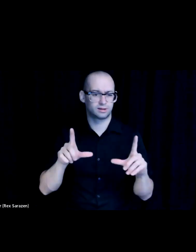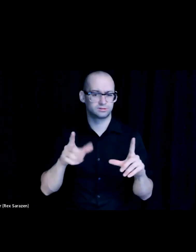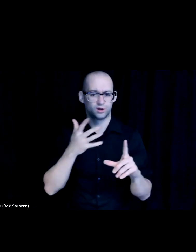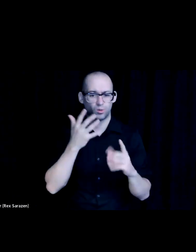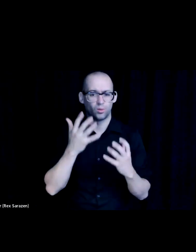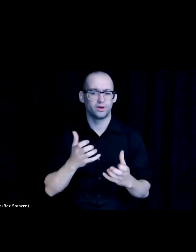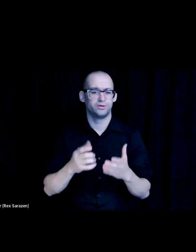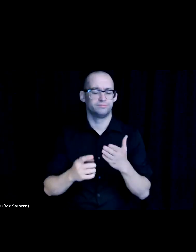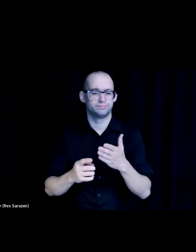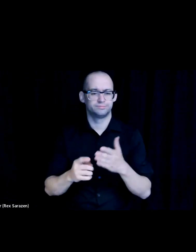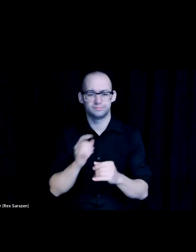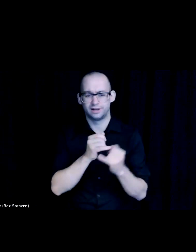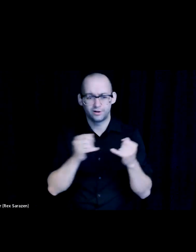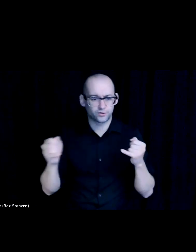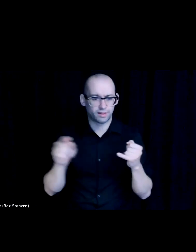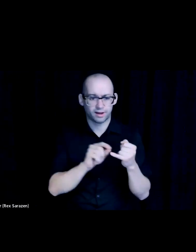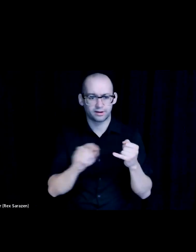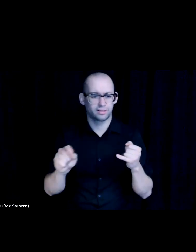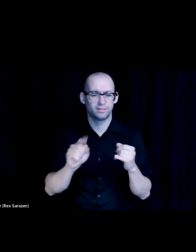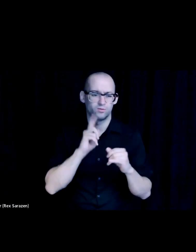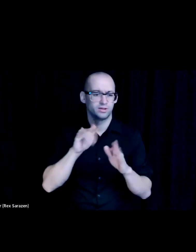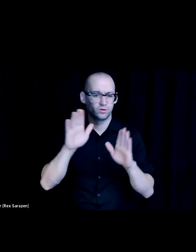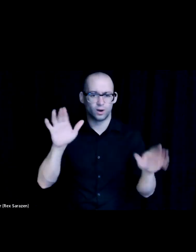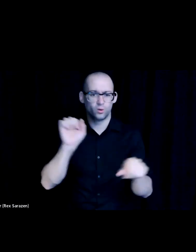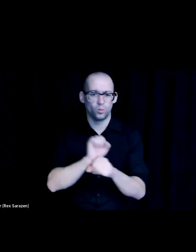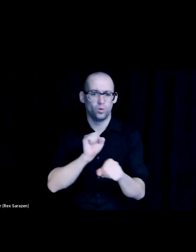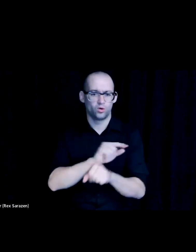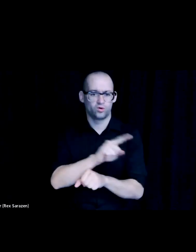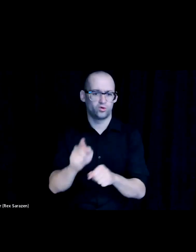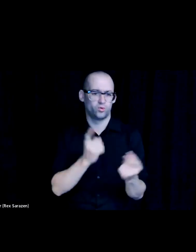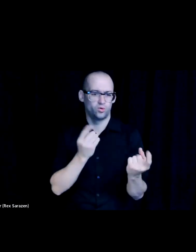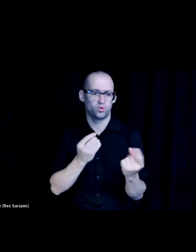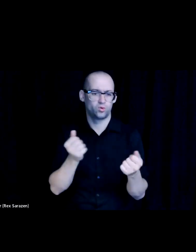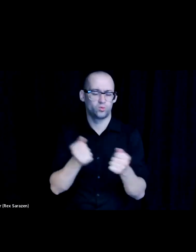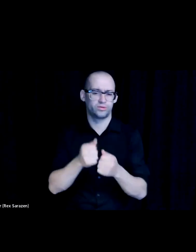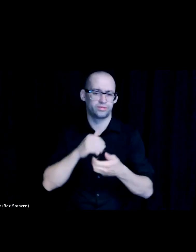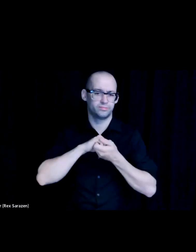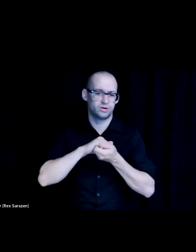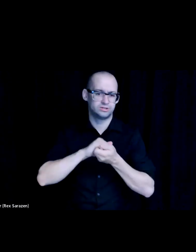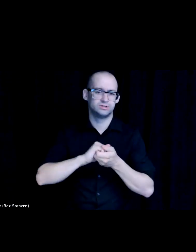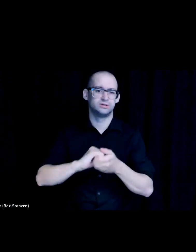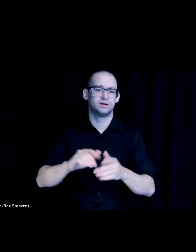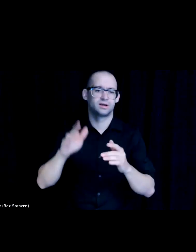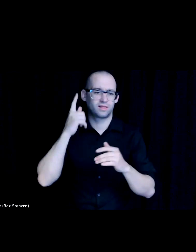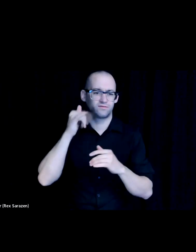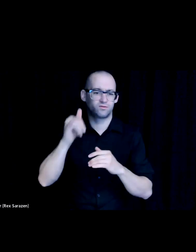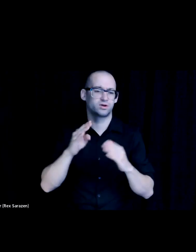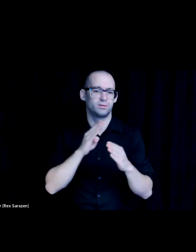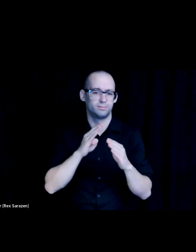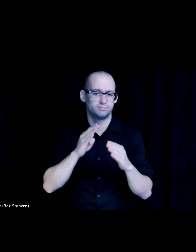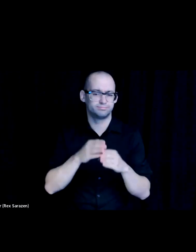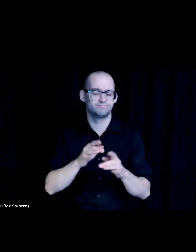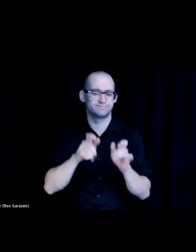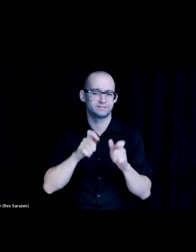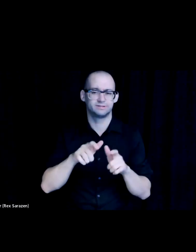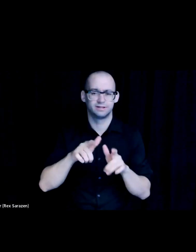underline the incredible work that you are doing, Mark, in partnership with the California Broadband Council. As we know,